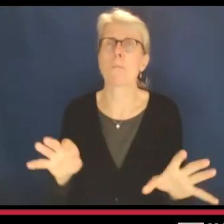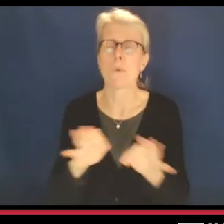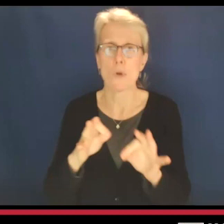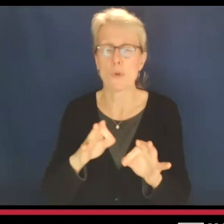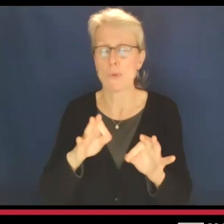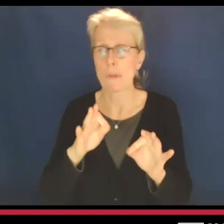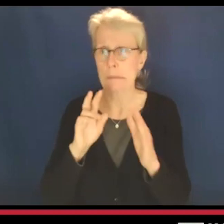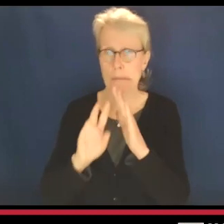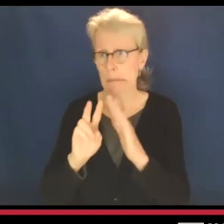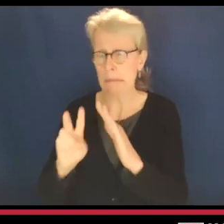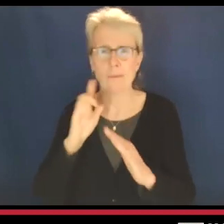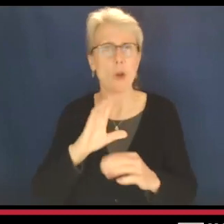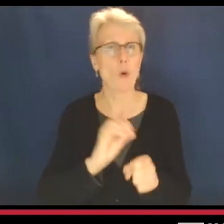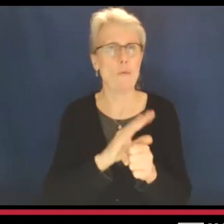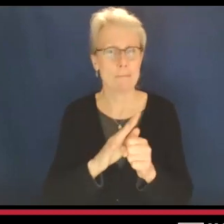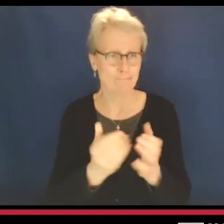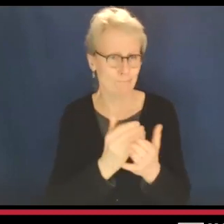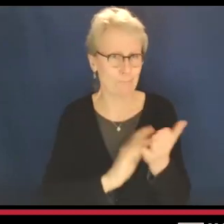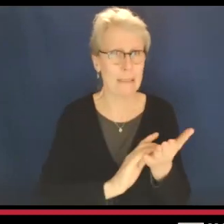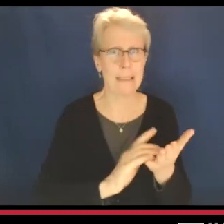COVID. But there are